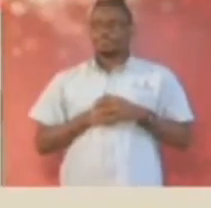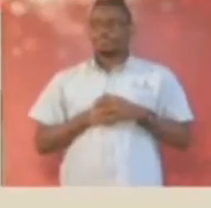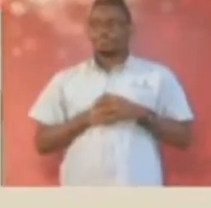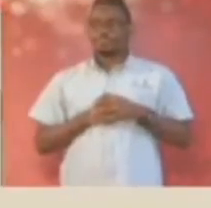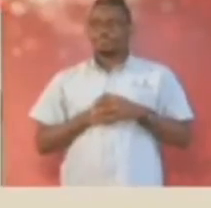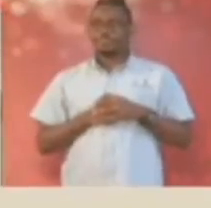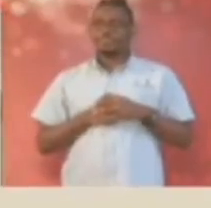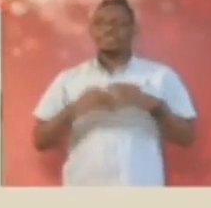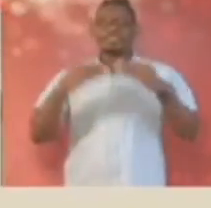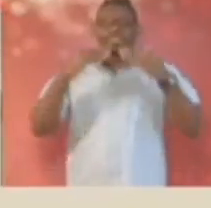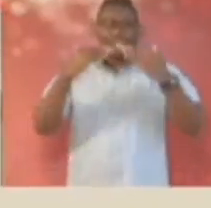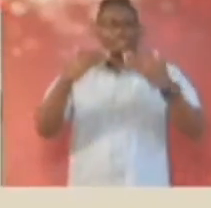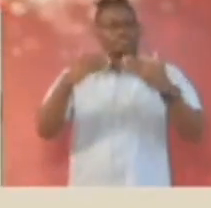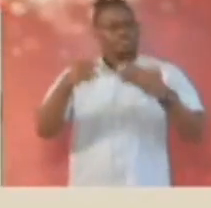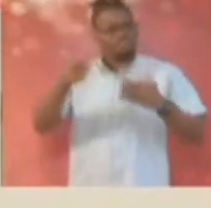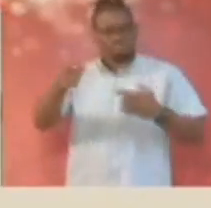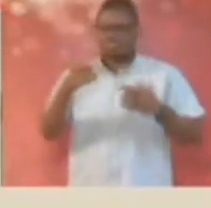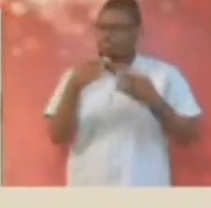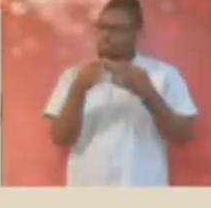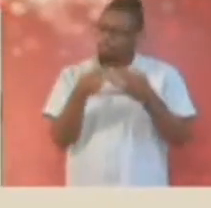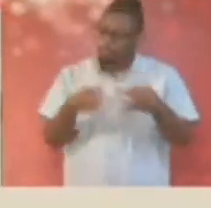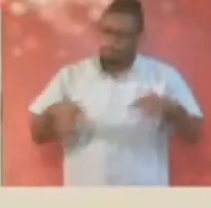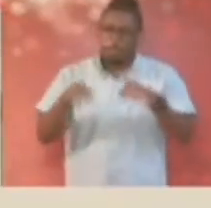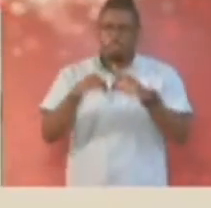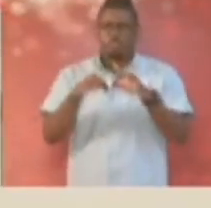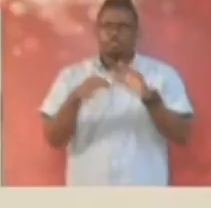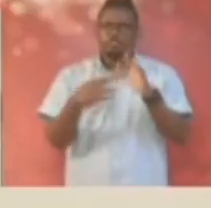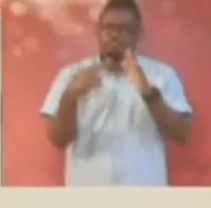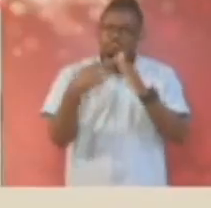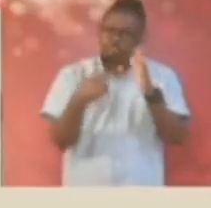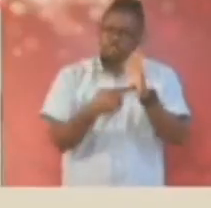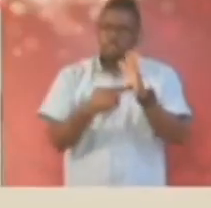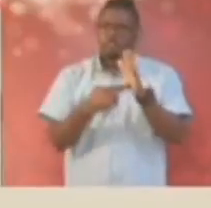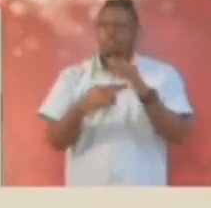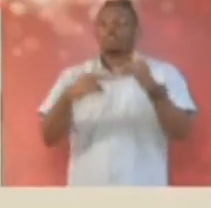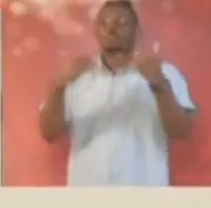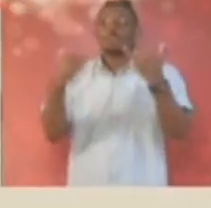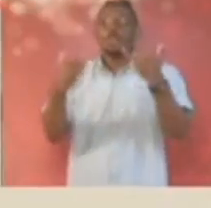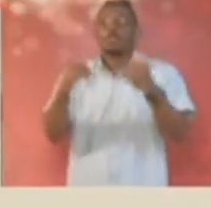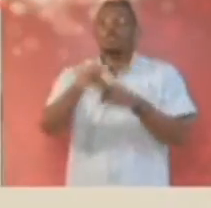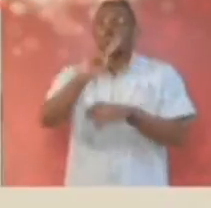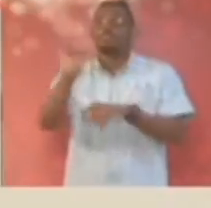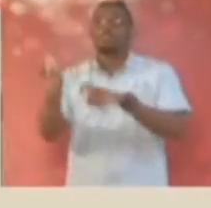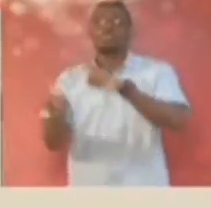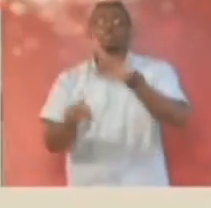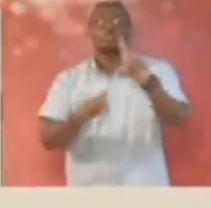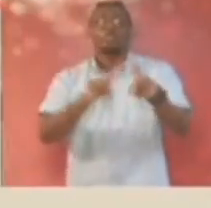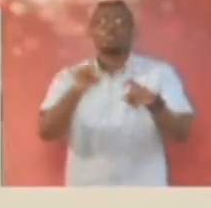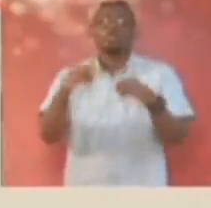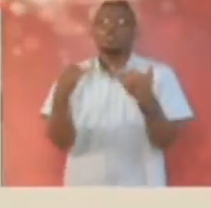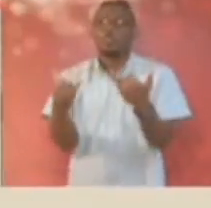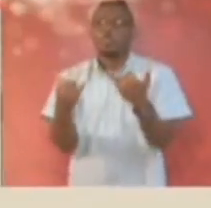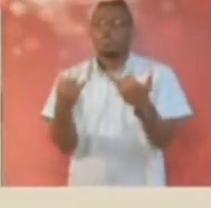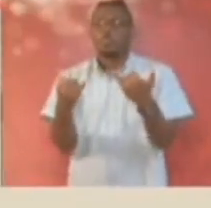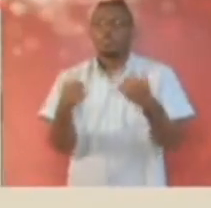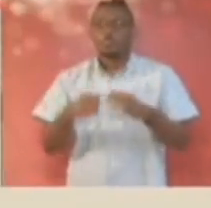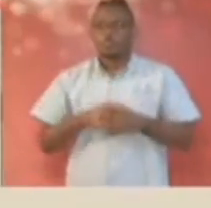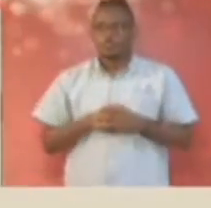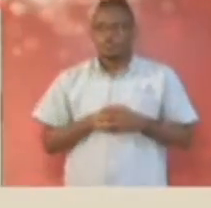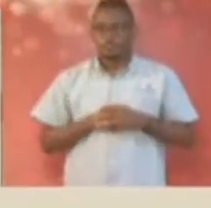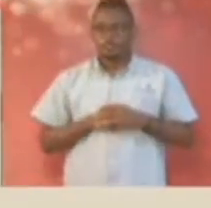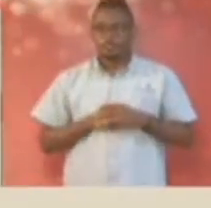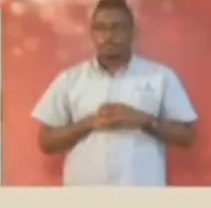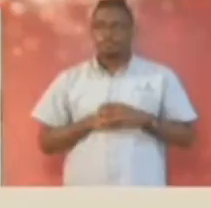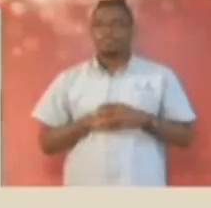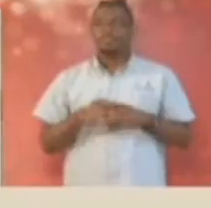important guidelines at this point in time. And we go to the question and answer segment now. I invite media representatives to indicate your